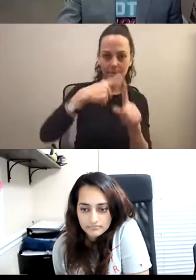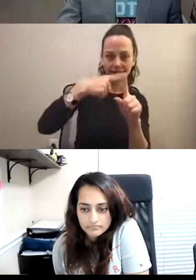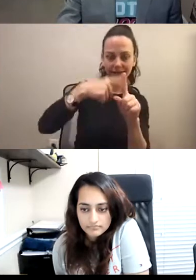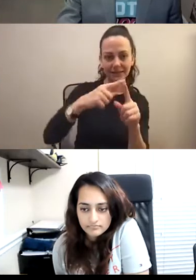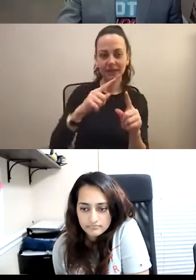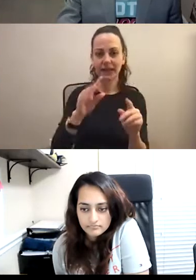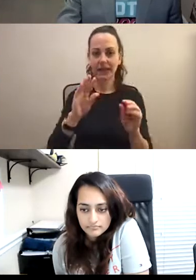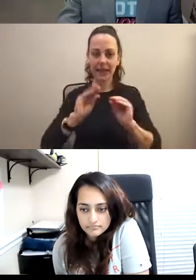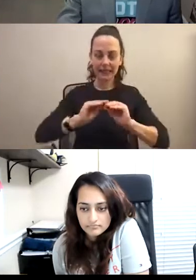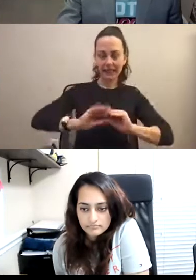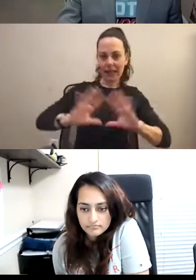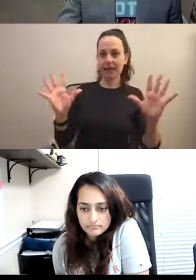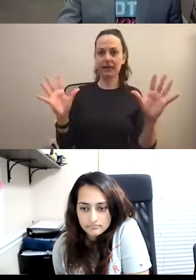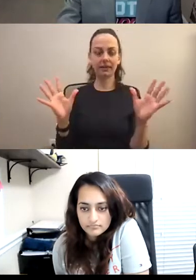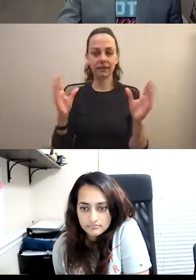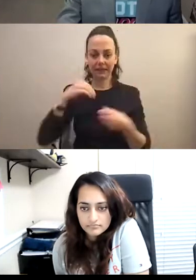have within inside of you.